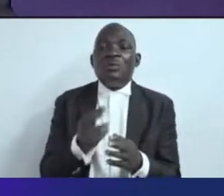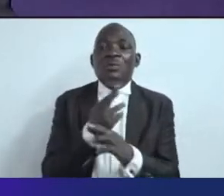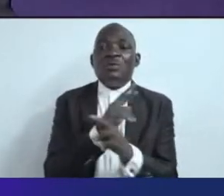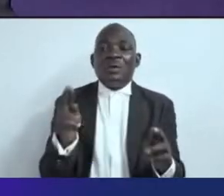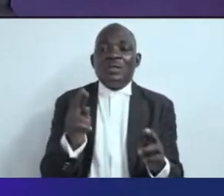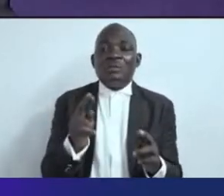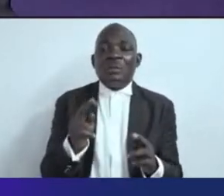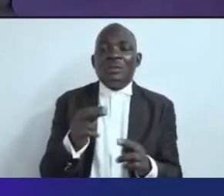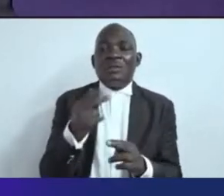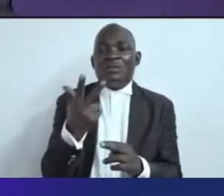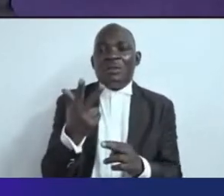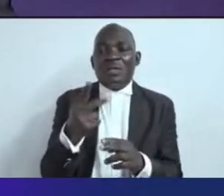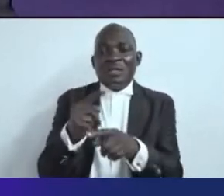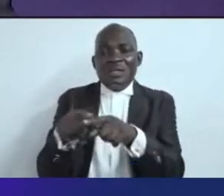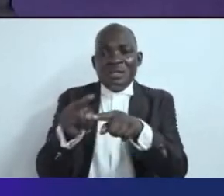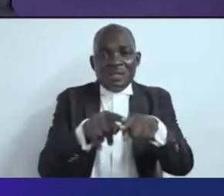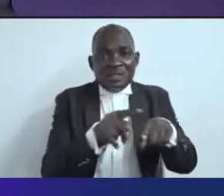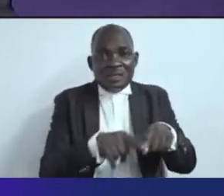3 different